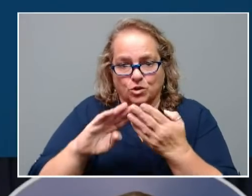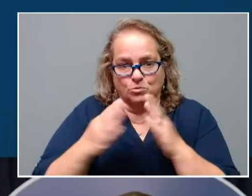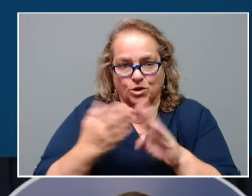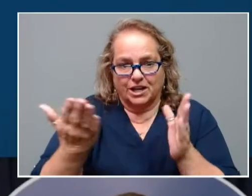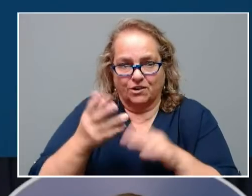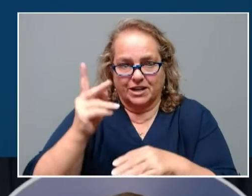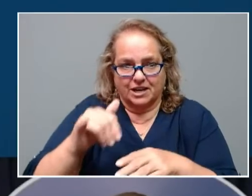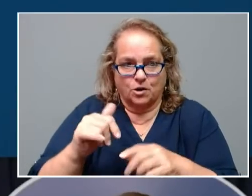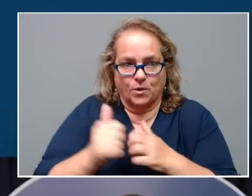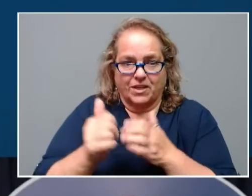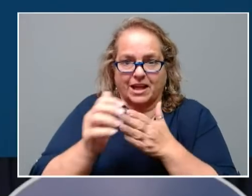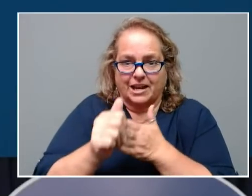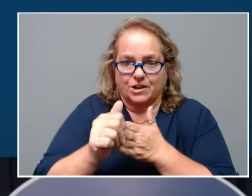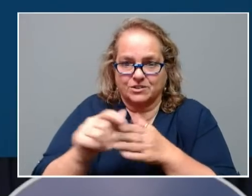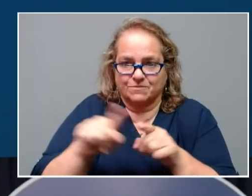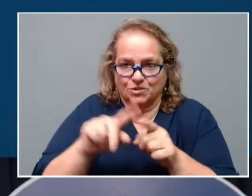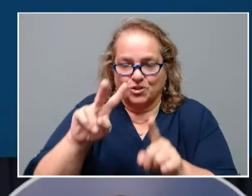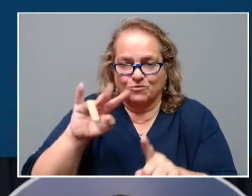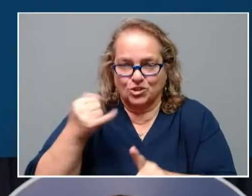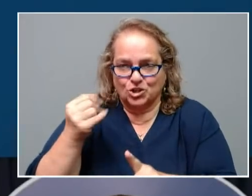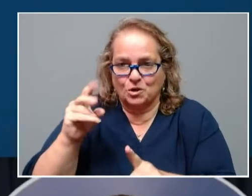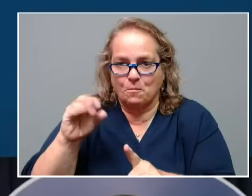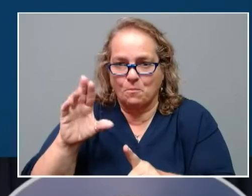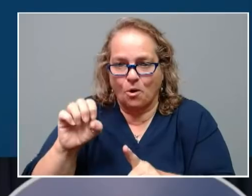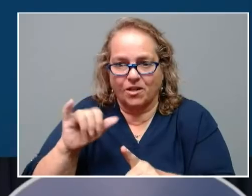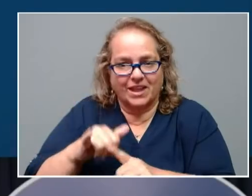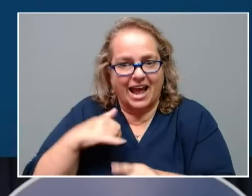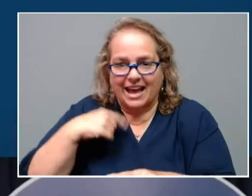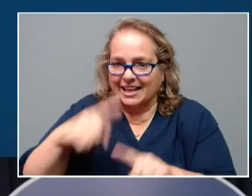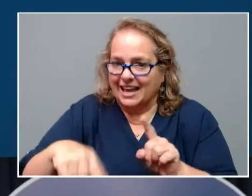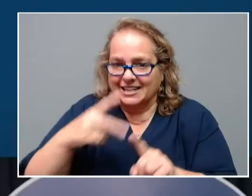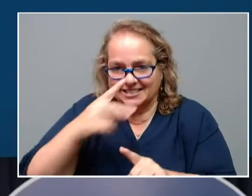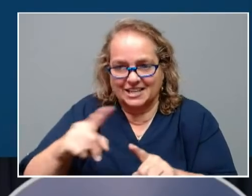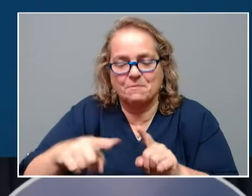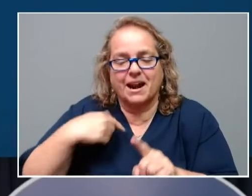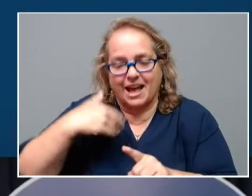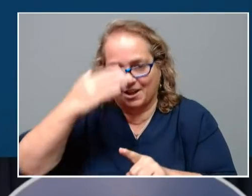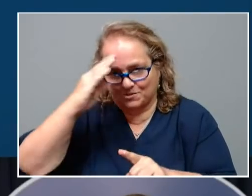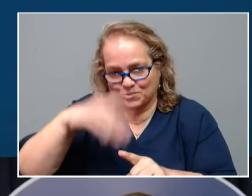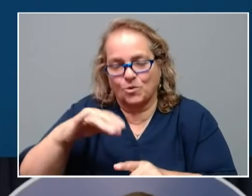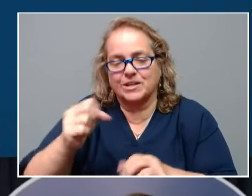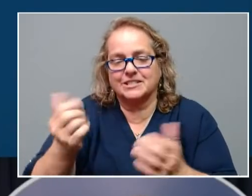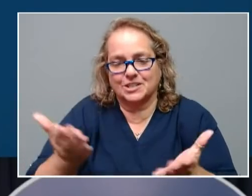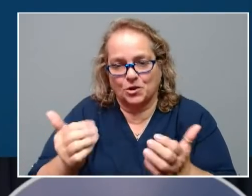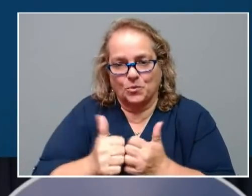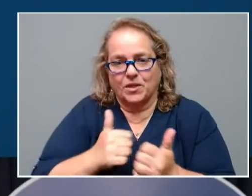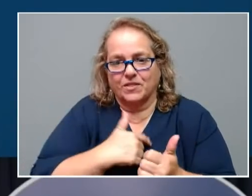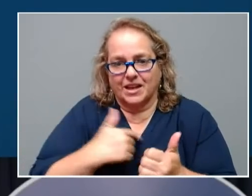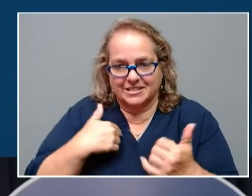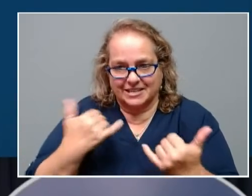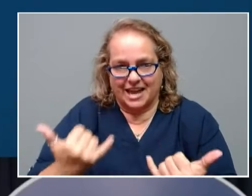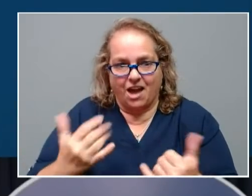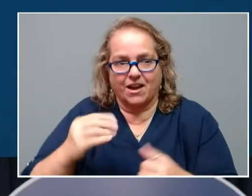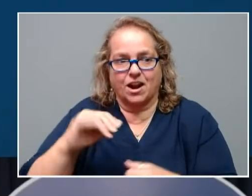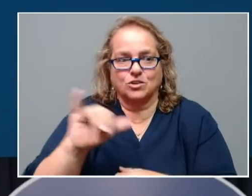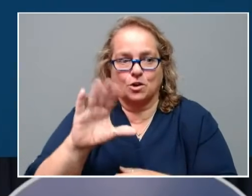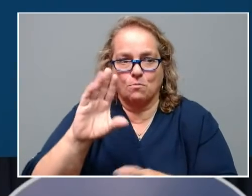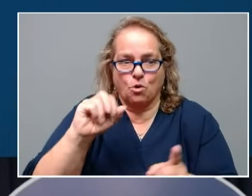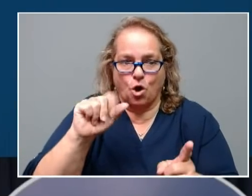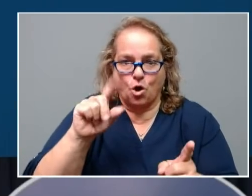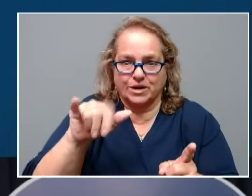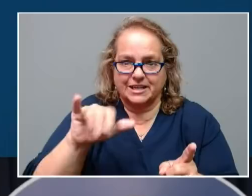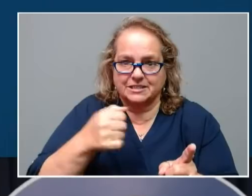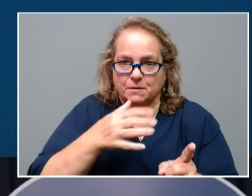like Virginia Moore, who I can't see, but I know is joining us right now. And of course, Brody's mom and her entire team